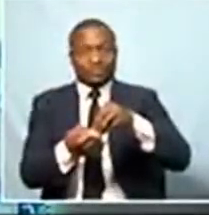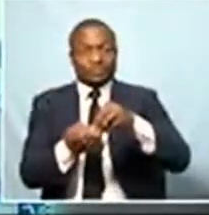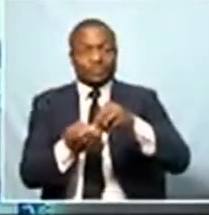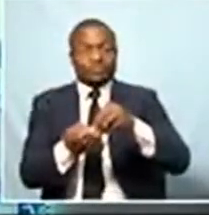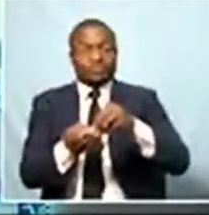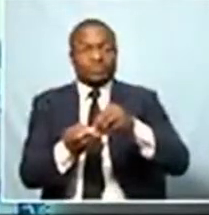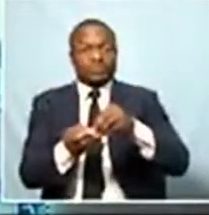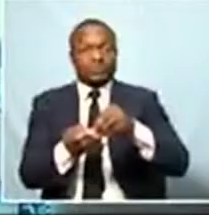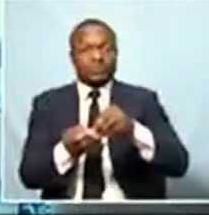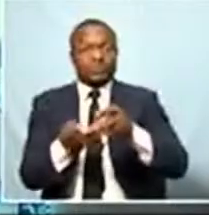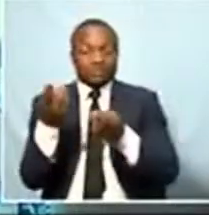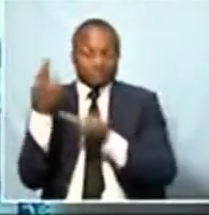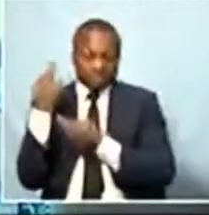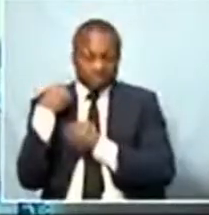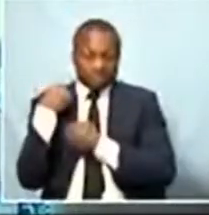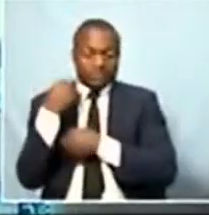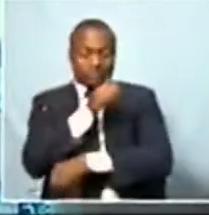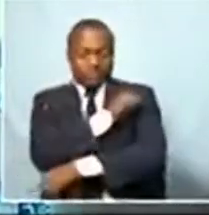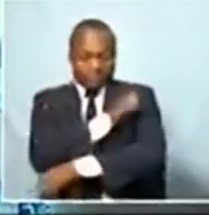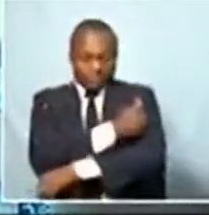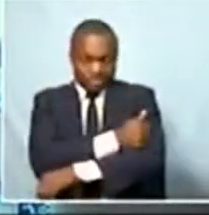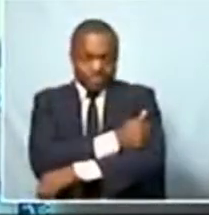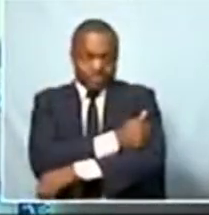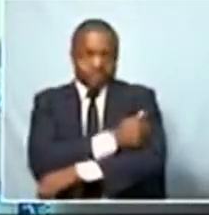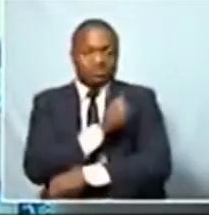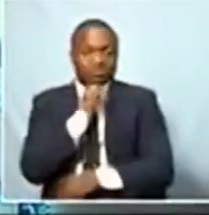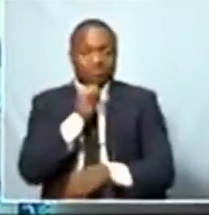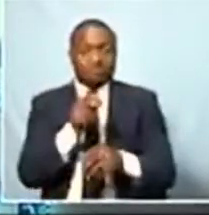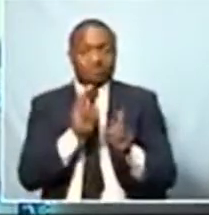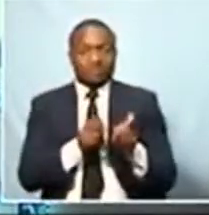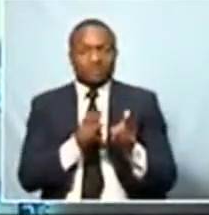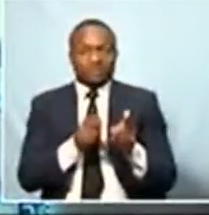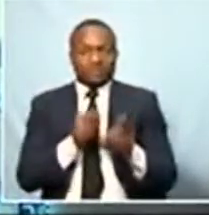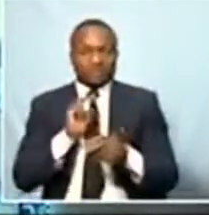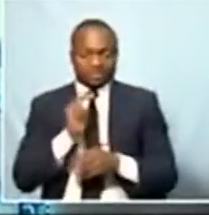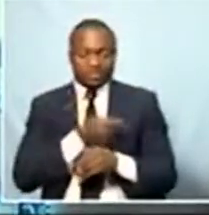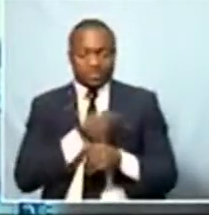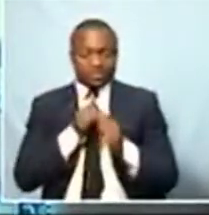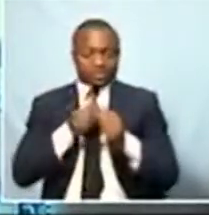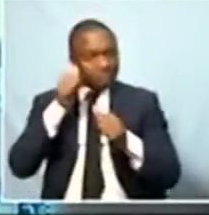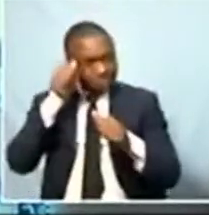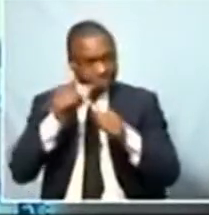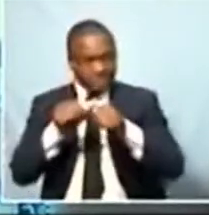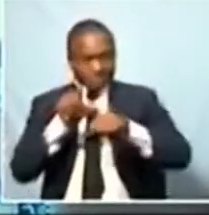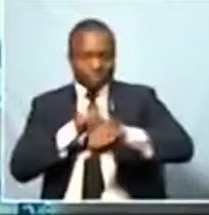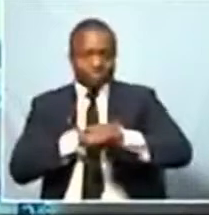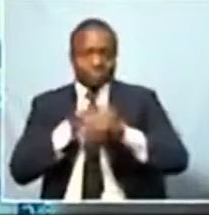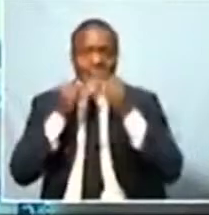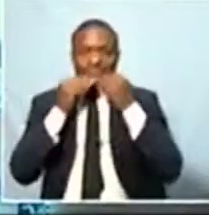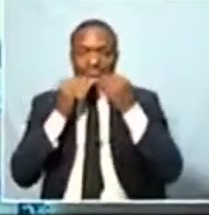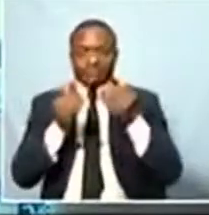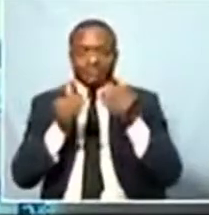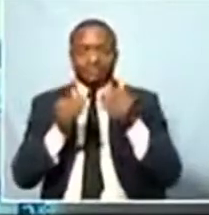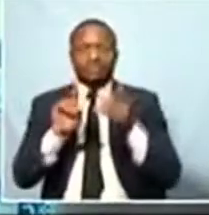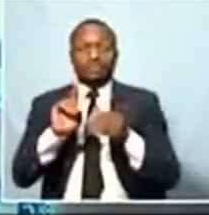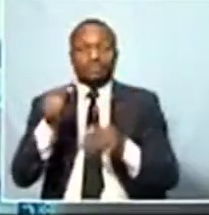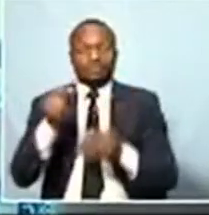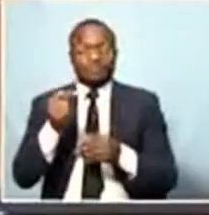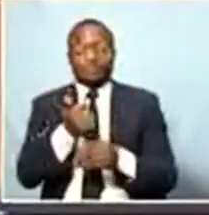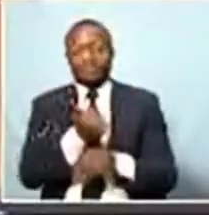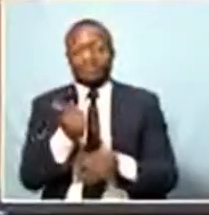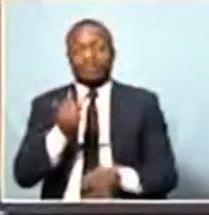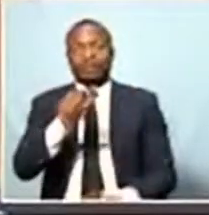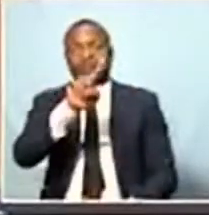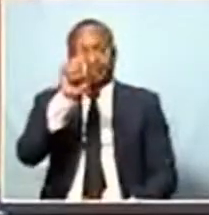not responded to our recommendation within that specific period. Thank you. Thanks, DG. Further